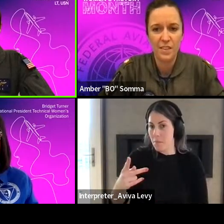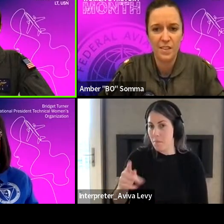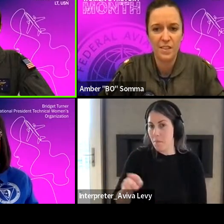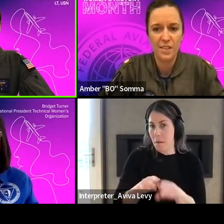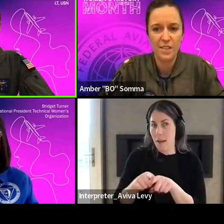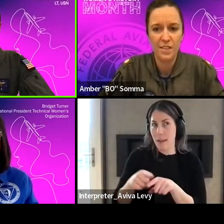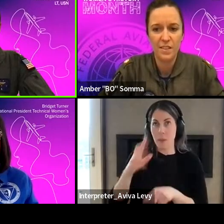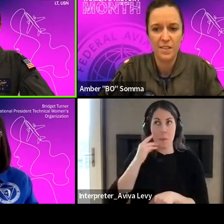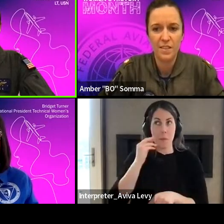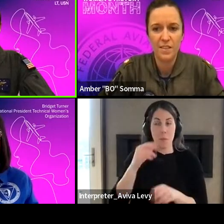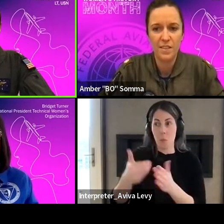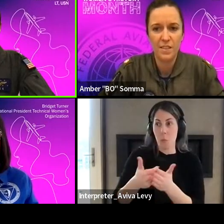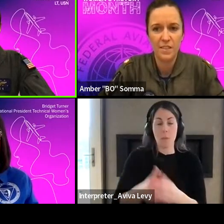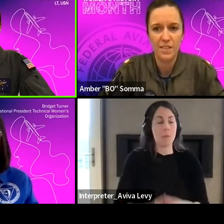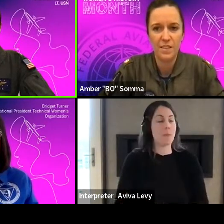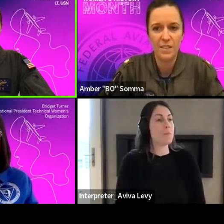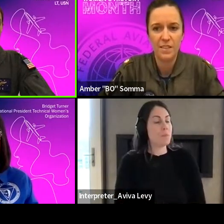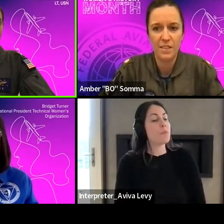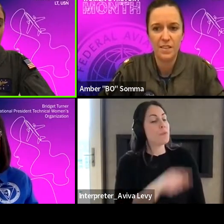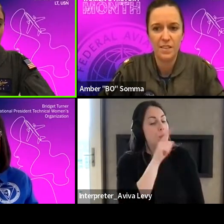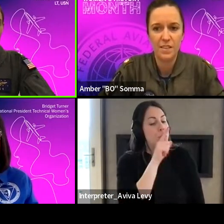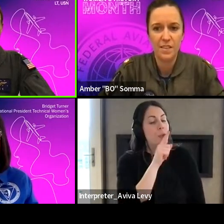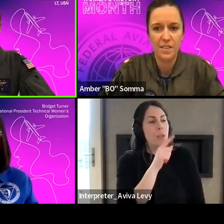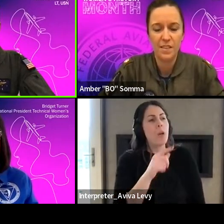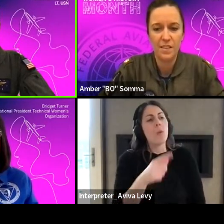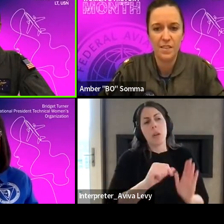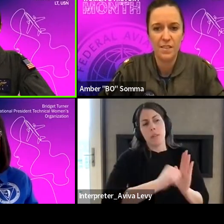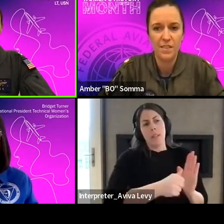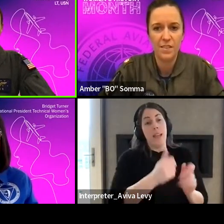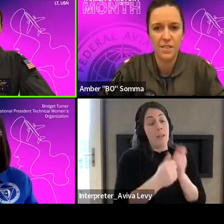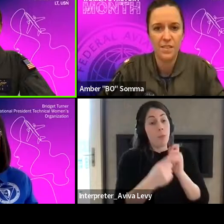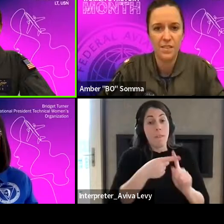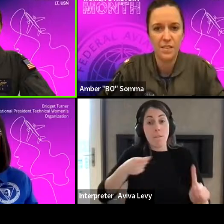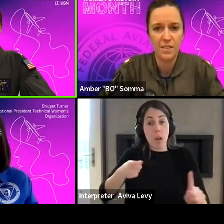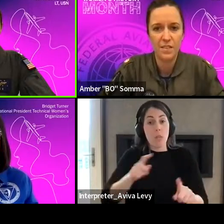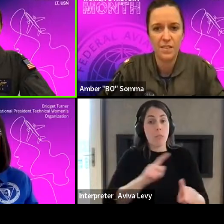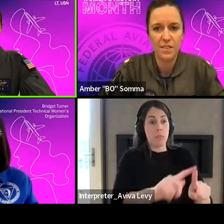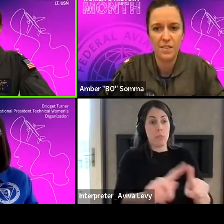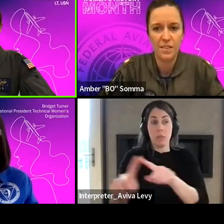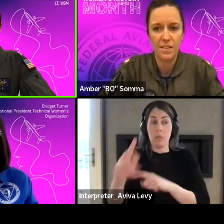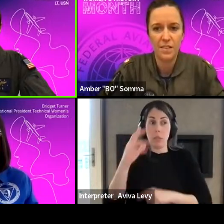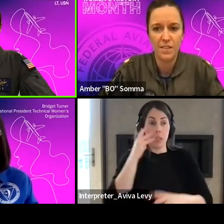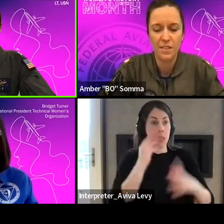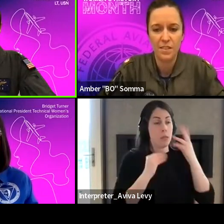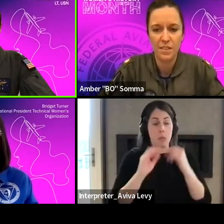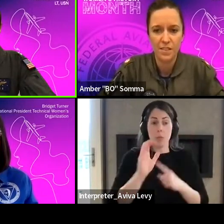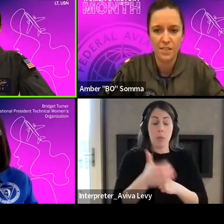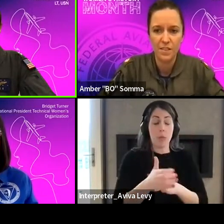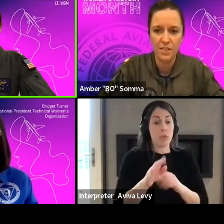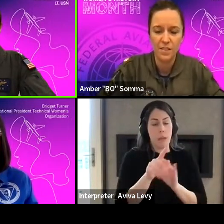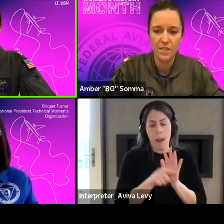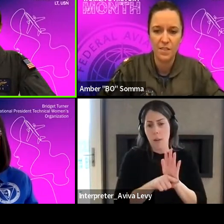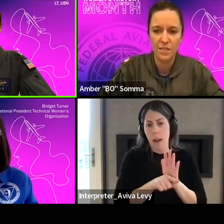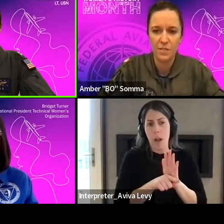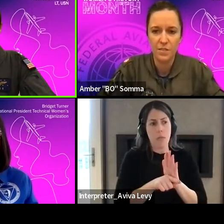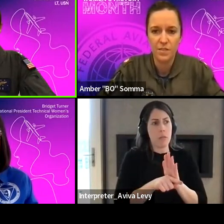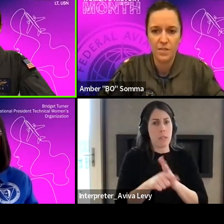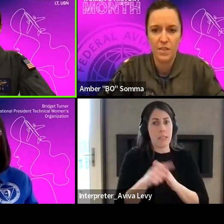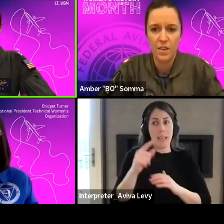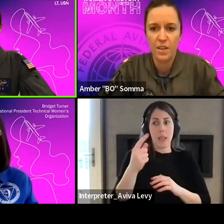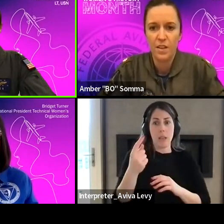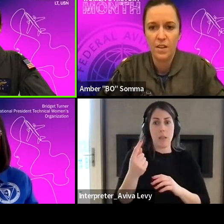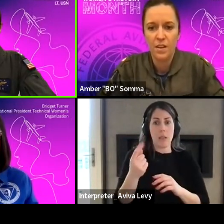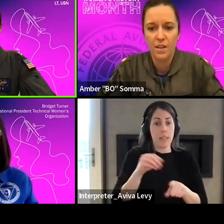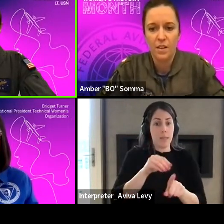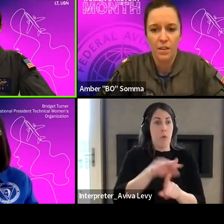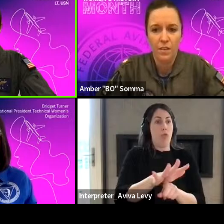us here, like, we all come from different backgrounds and different paths and different exposure to aviation, and we're all here. And so I think if you're like, this